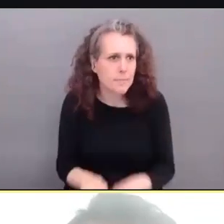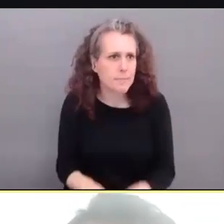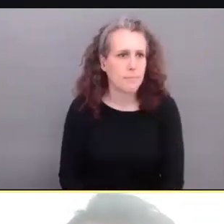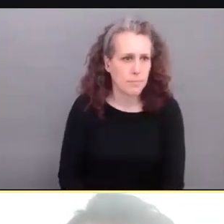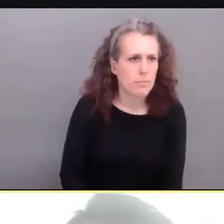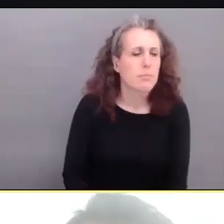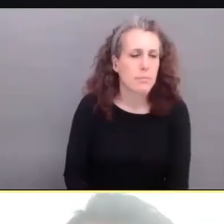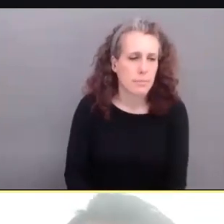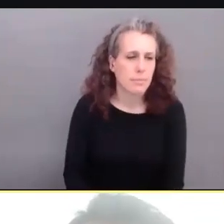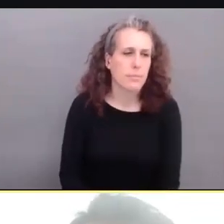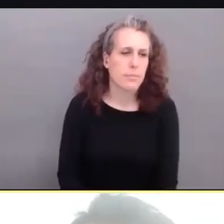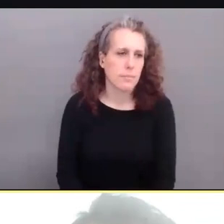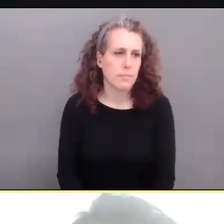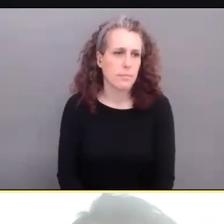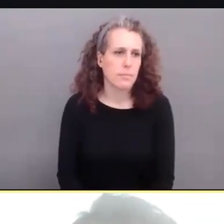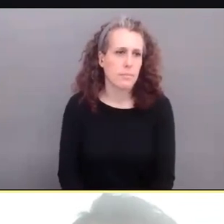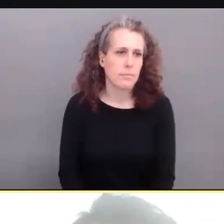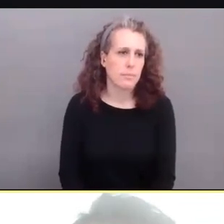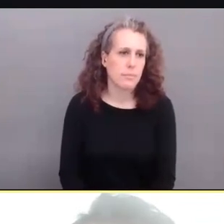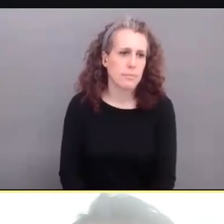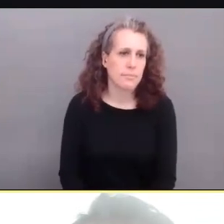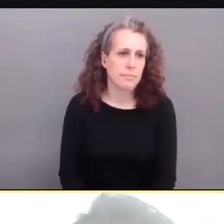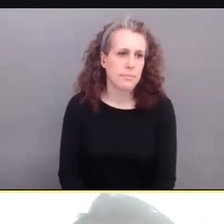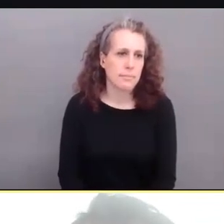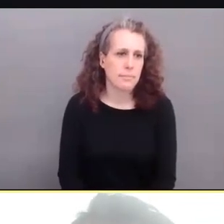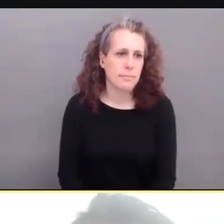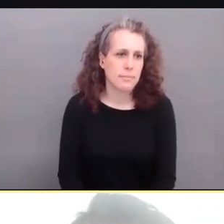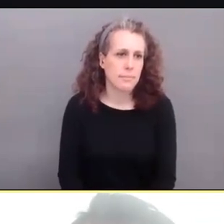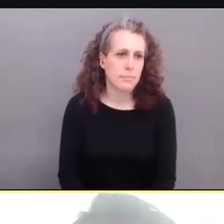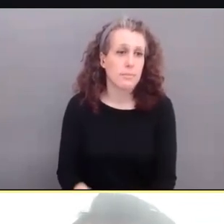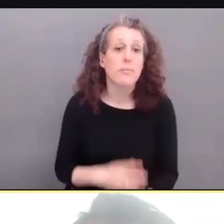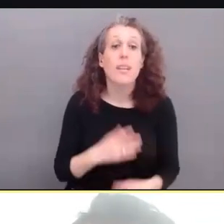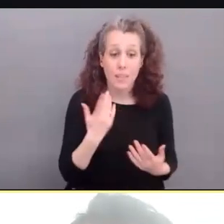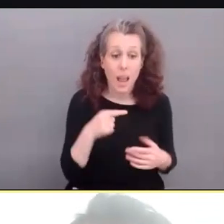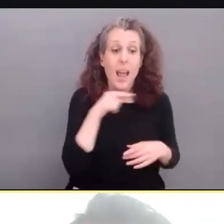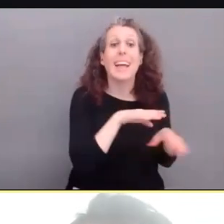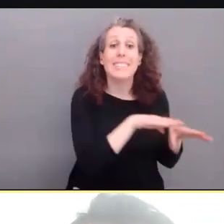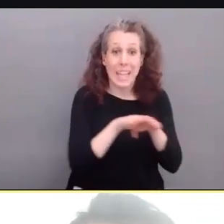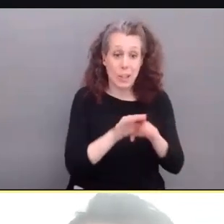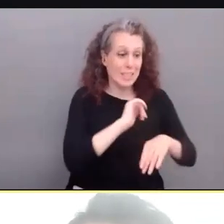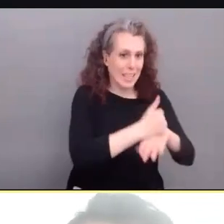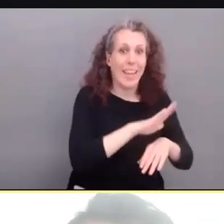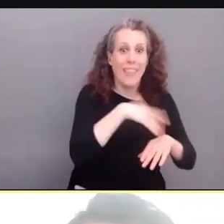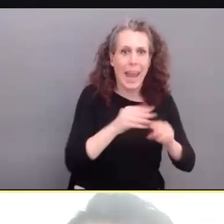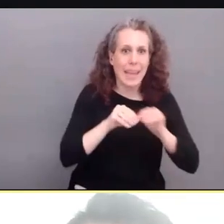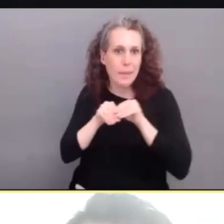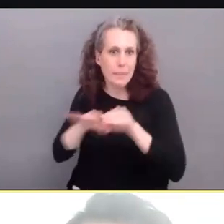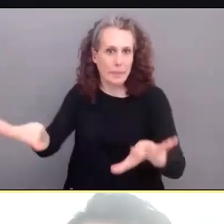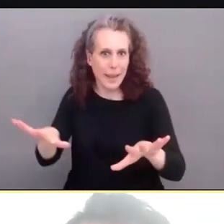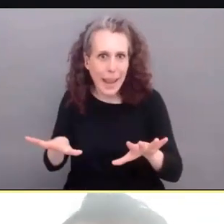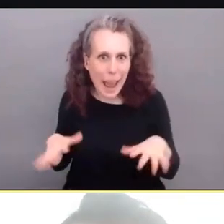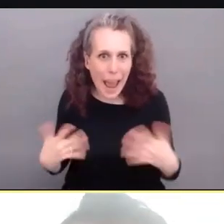Then we have to maybe address more how the standard will be implemented. So just not only to have this very,